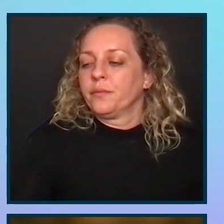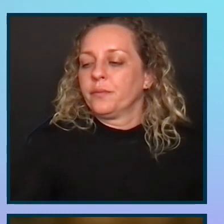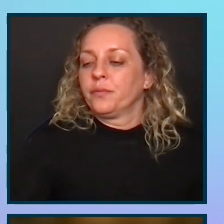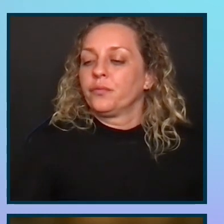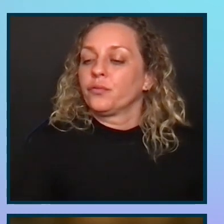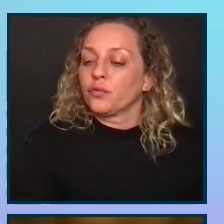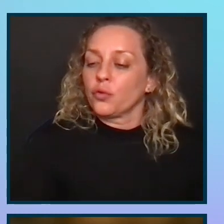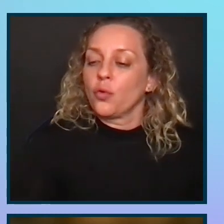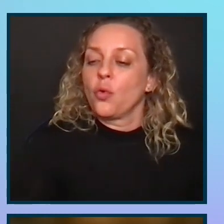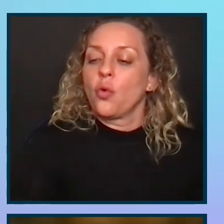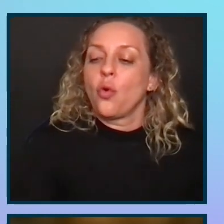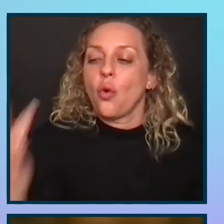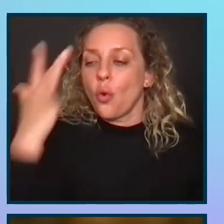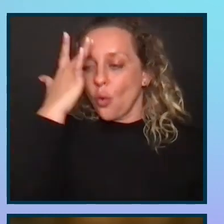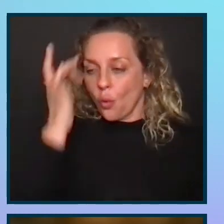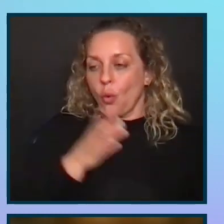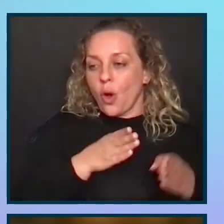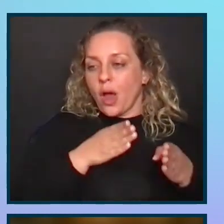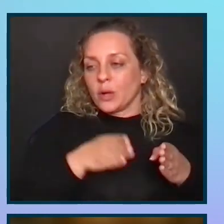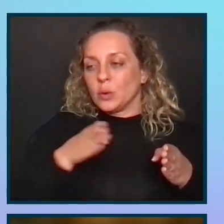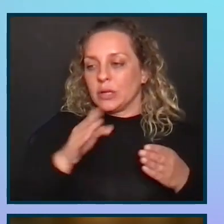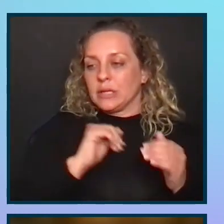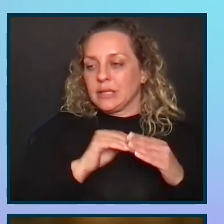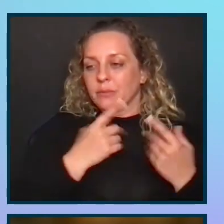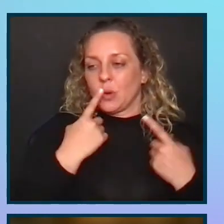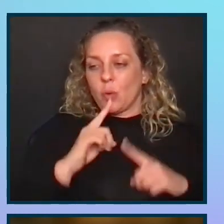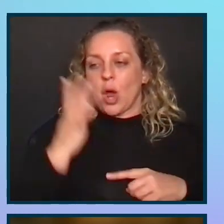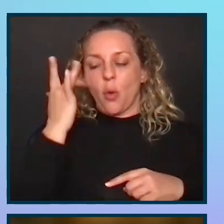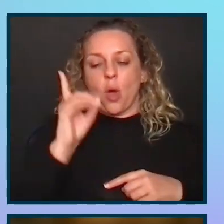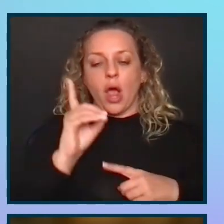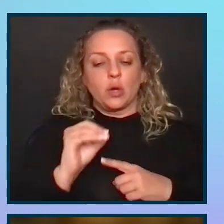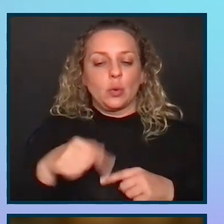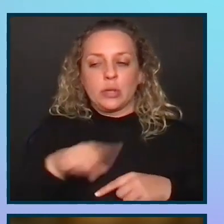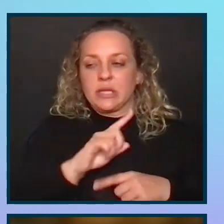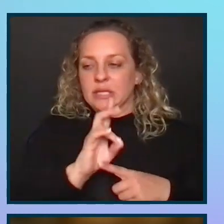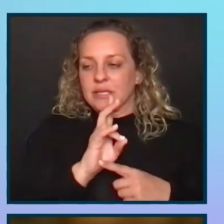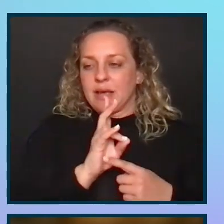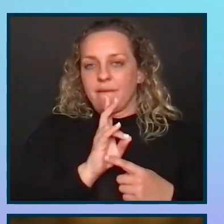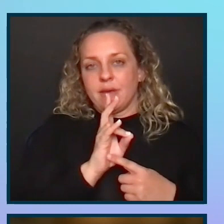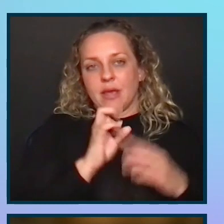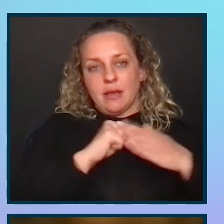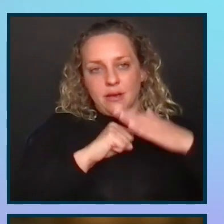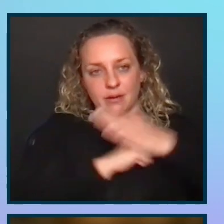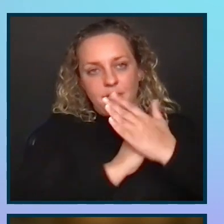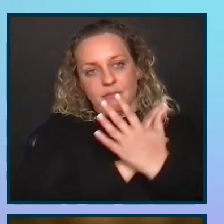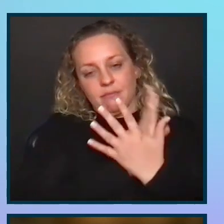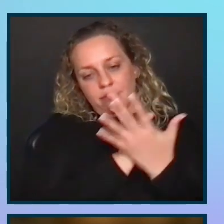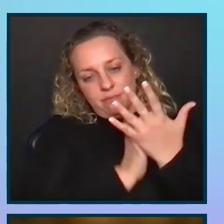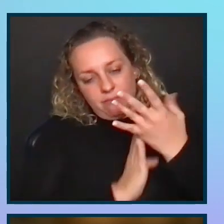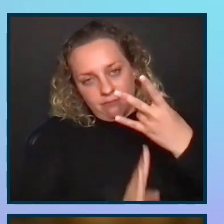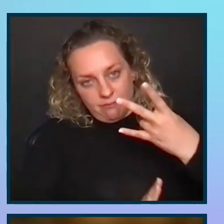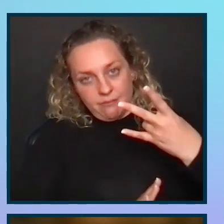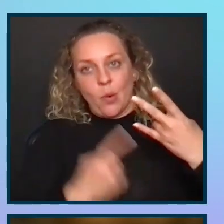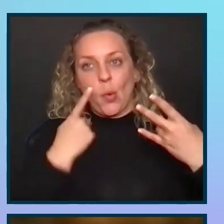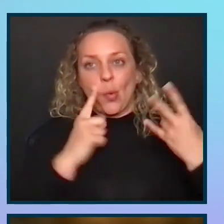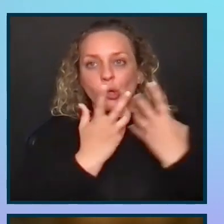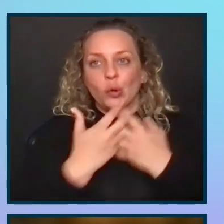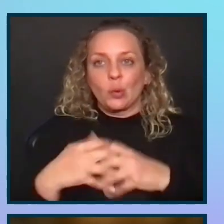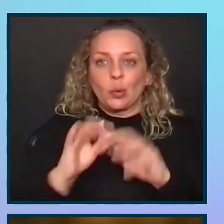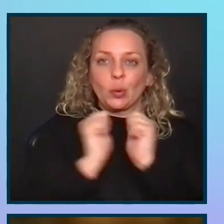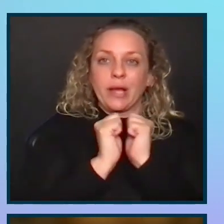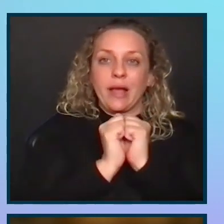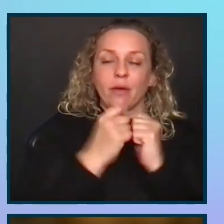So why does strategic accessibility work, and why do these 7 pillars work together? Really, what I think is